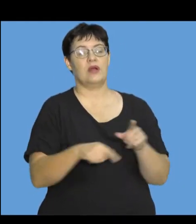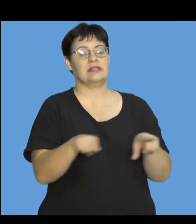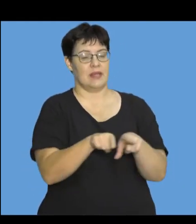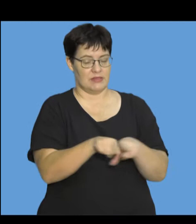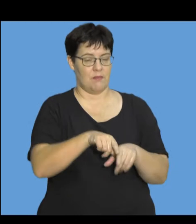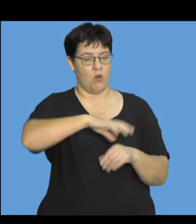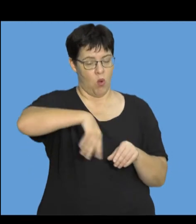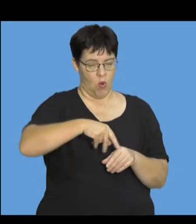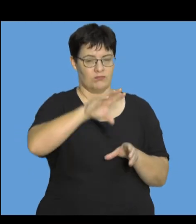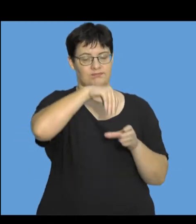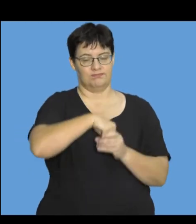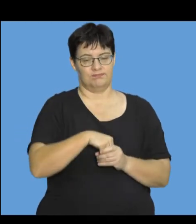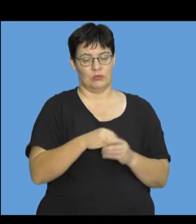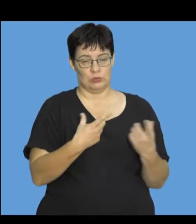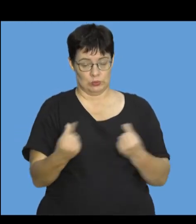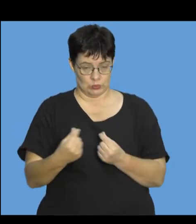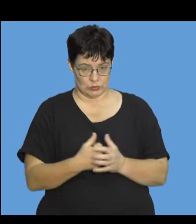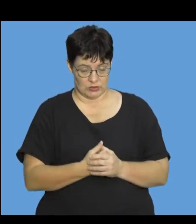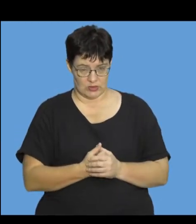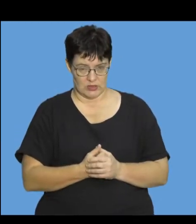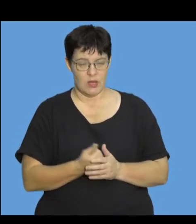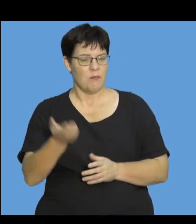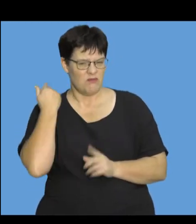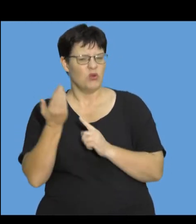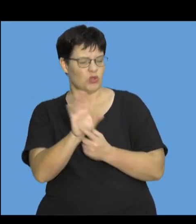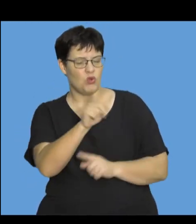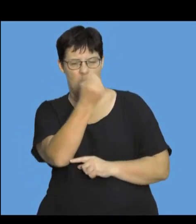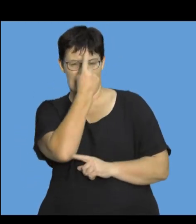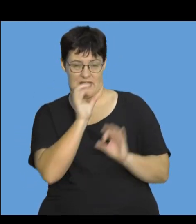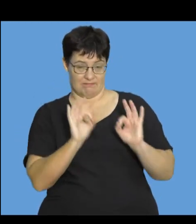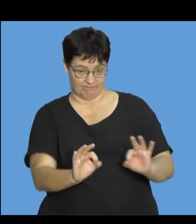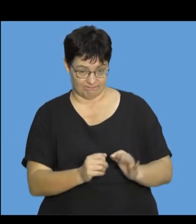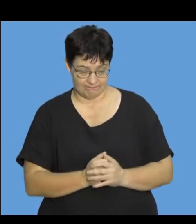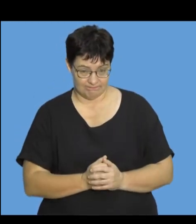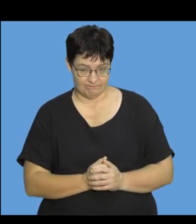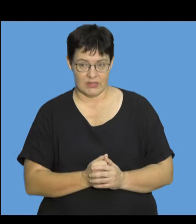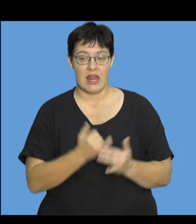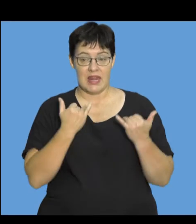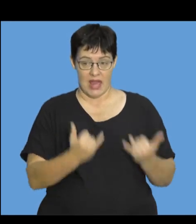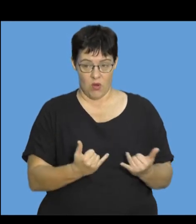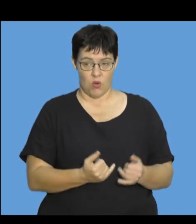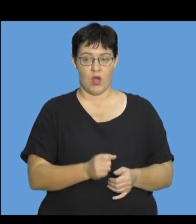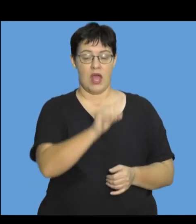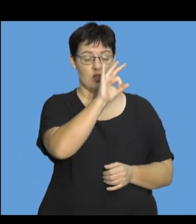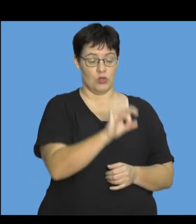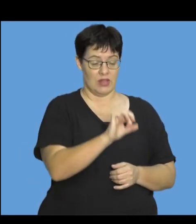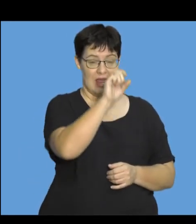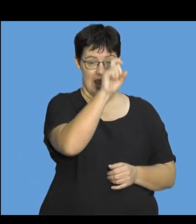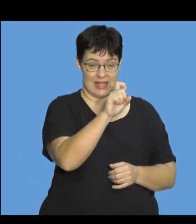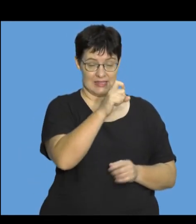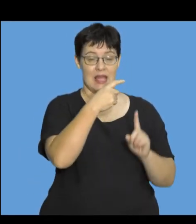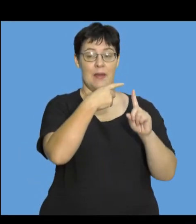same time now, because with the previous one I showed you how you can do it so that you understand it. So this will be 3 to the exponent of